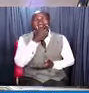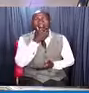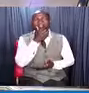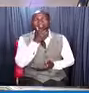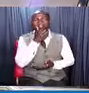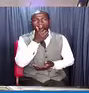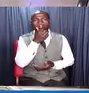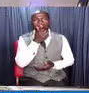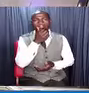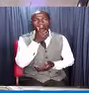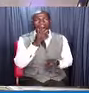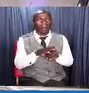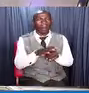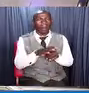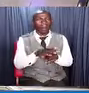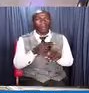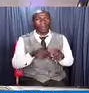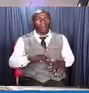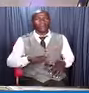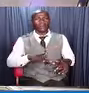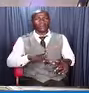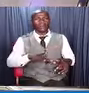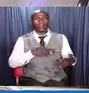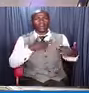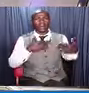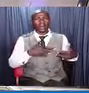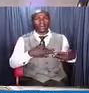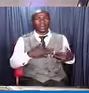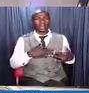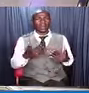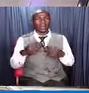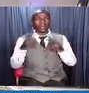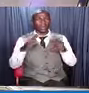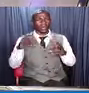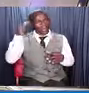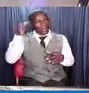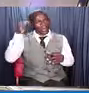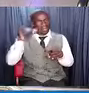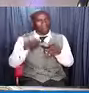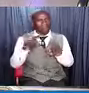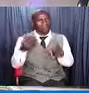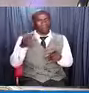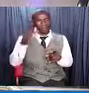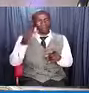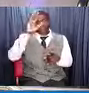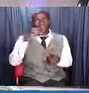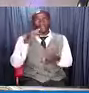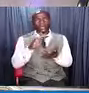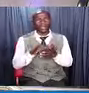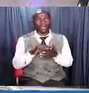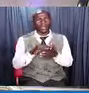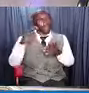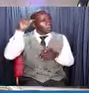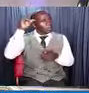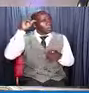2 weeks back I was really coughing. Lakini nikiangalia moyo wangu ni amani. But in my heart I just saw peace. Nikakumbuka la Mungu linasema. Then I remained I remember